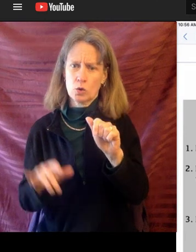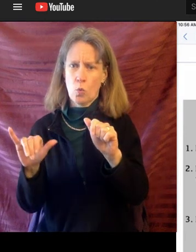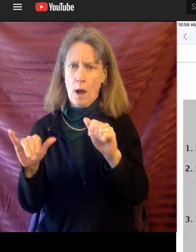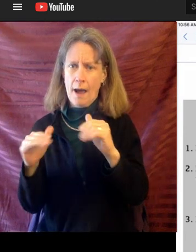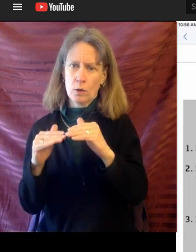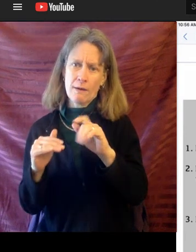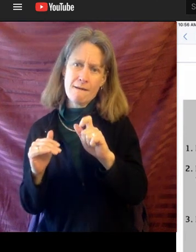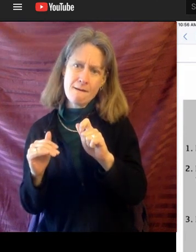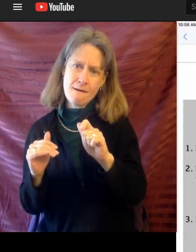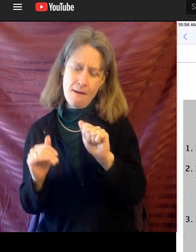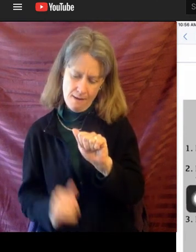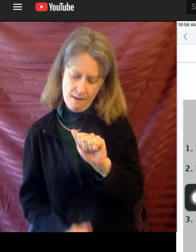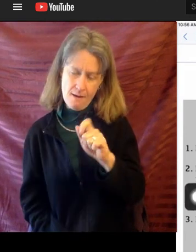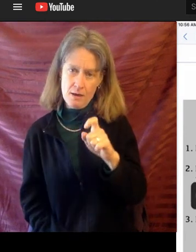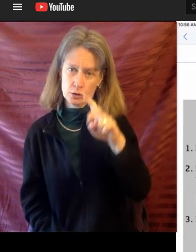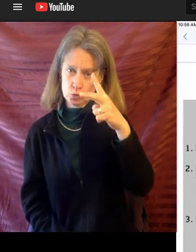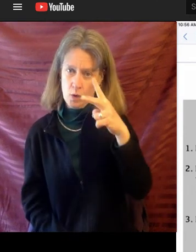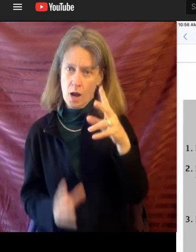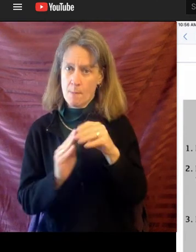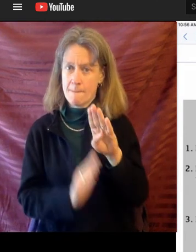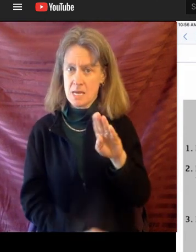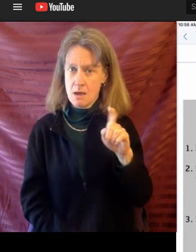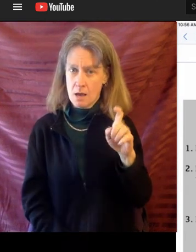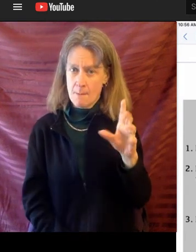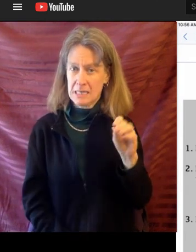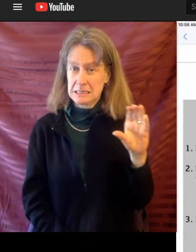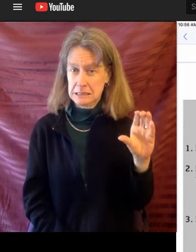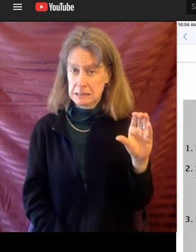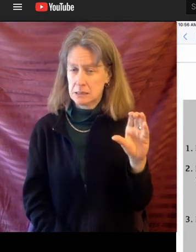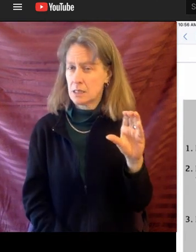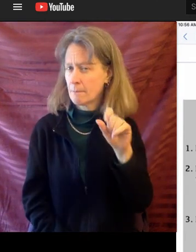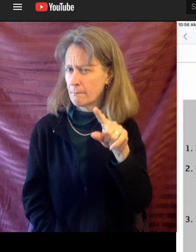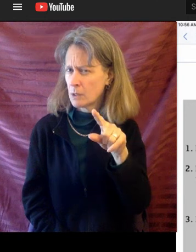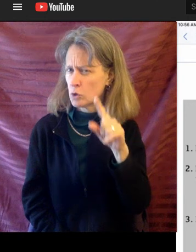bx plus c, will a be positive or